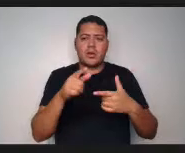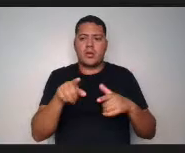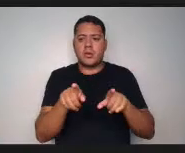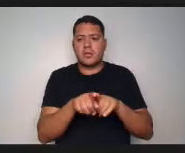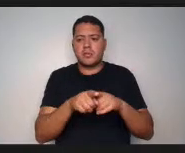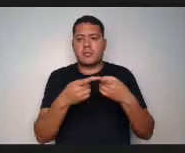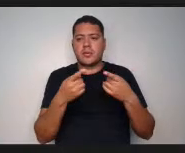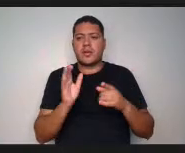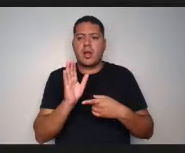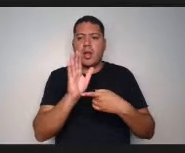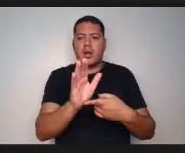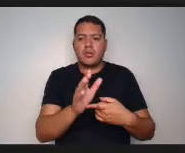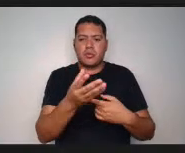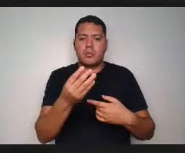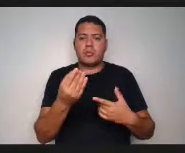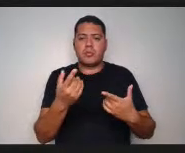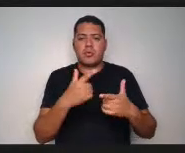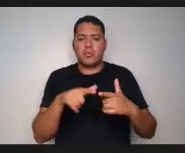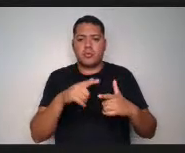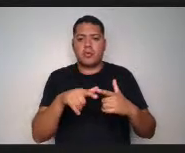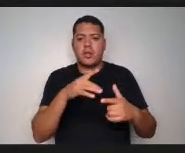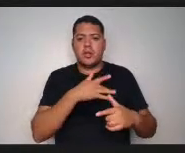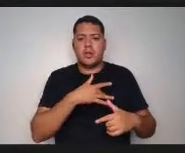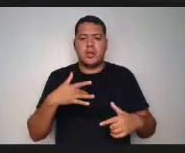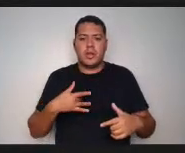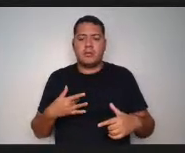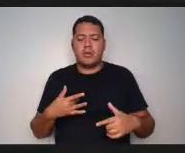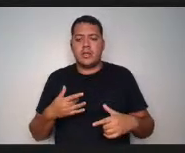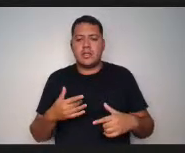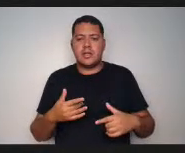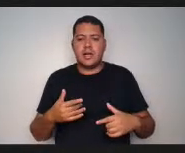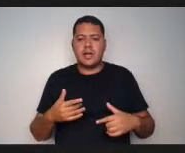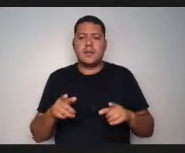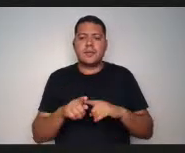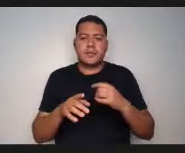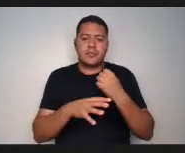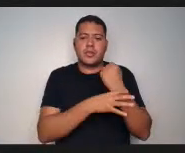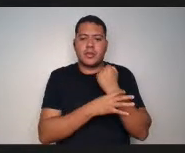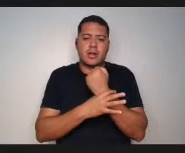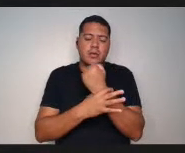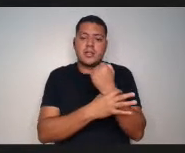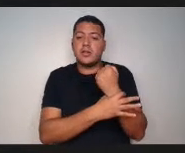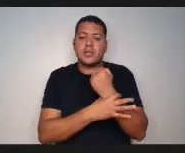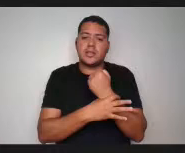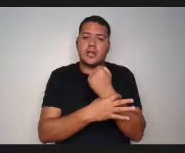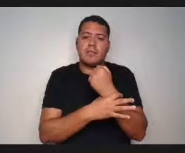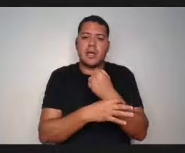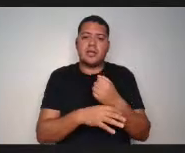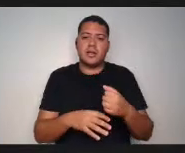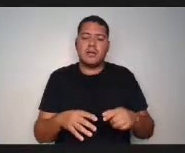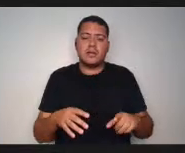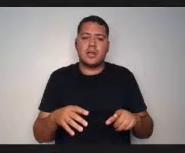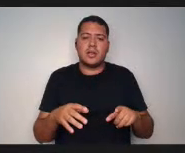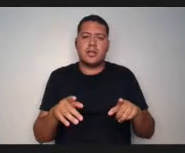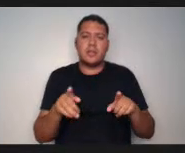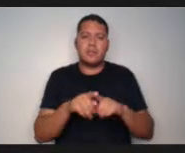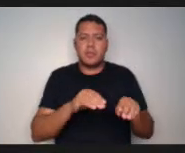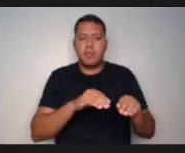job insecurity. Working from job to job, short-term contracts, being a temp worker, these